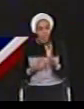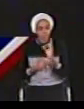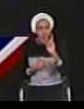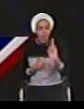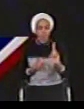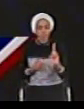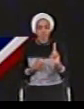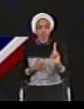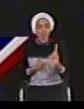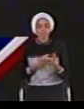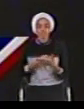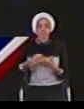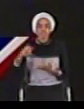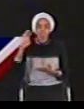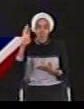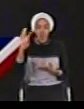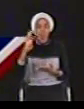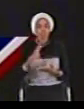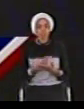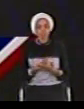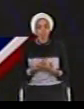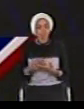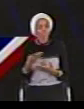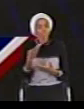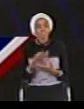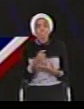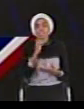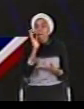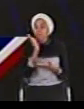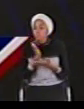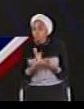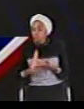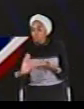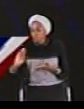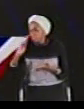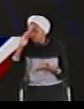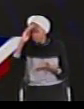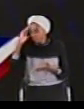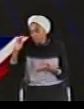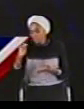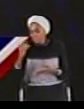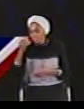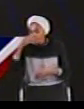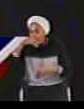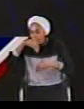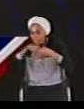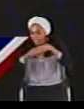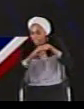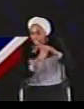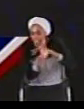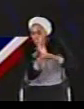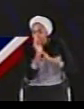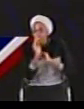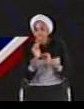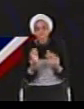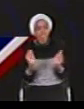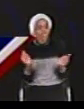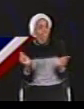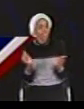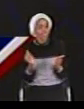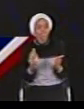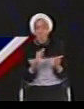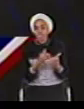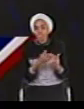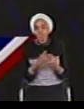1, verse 4. For there are certain men crept in